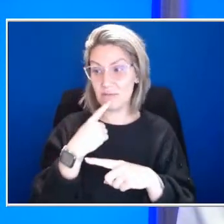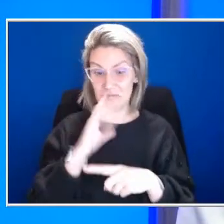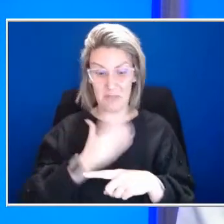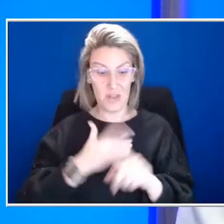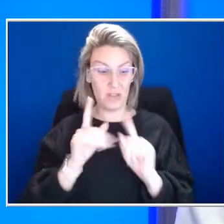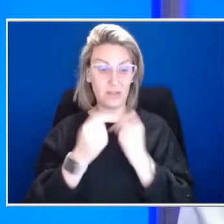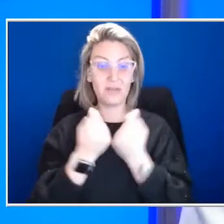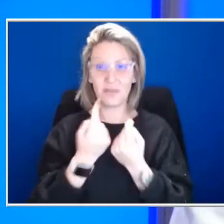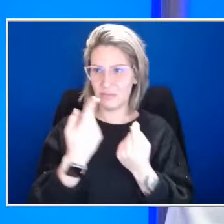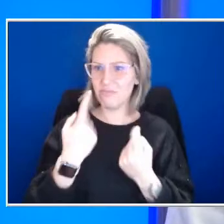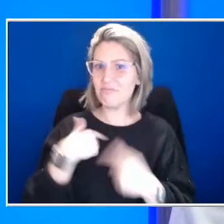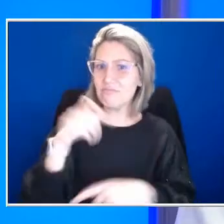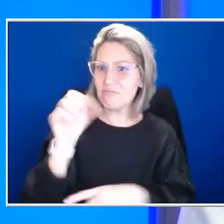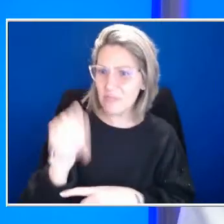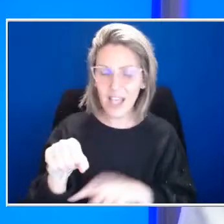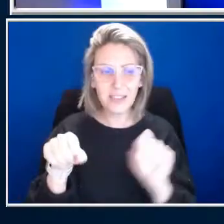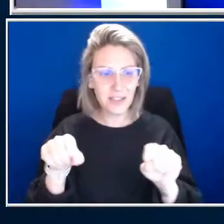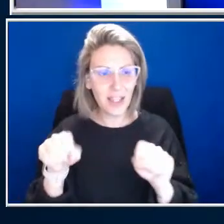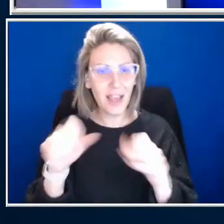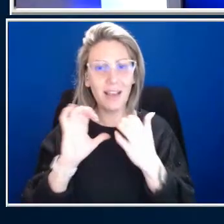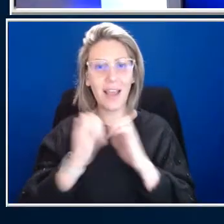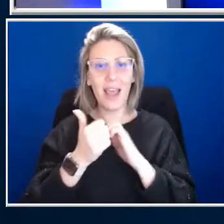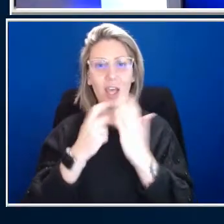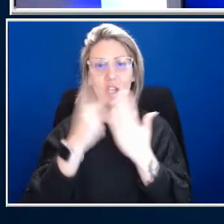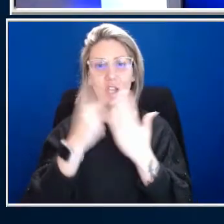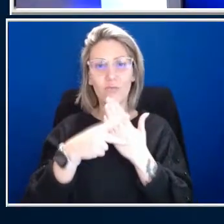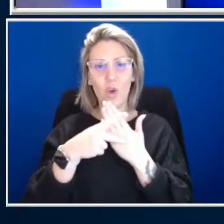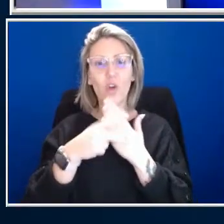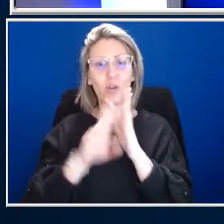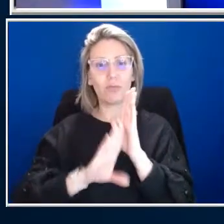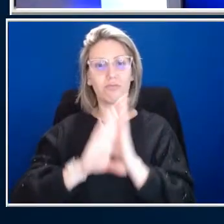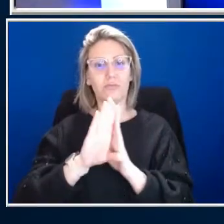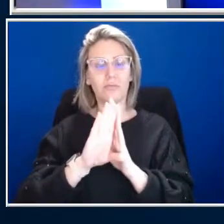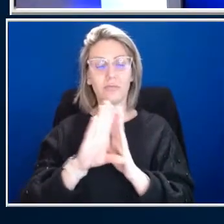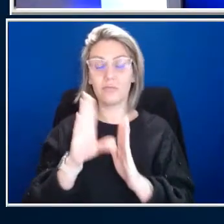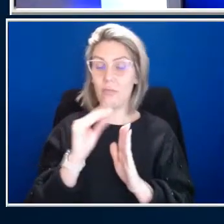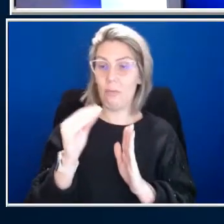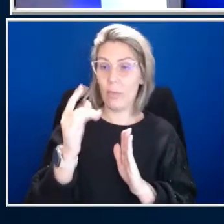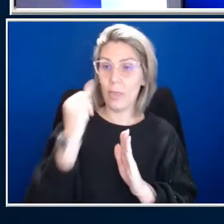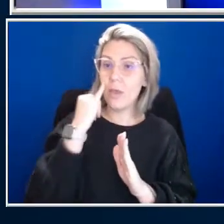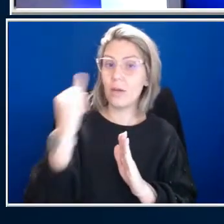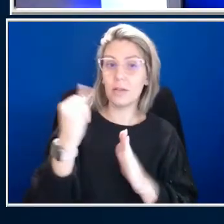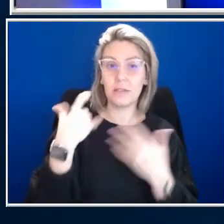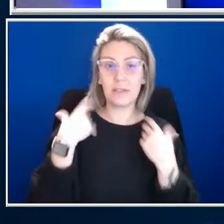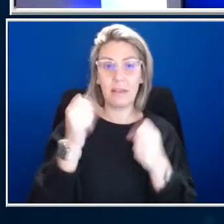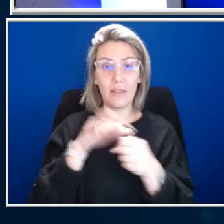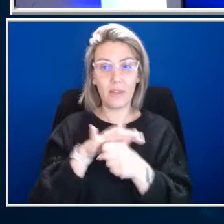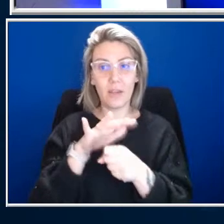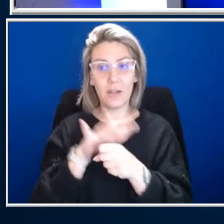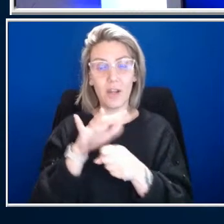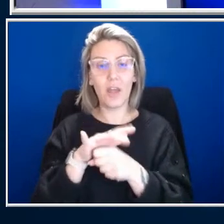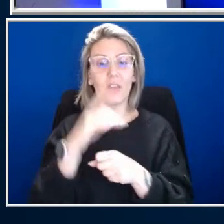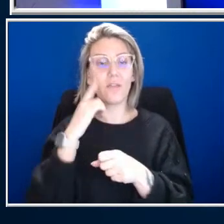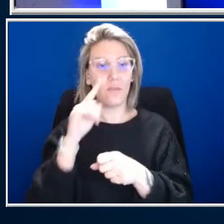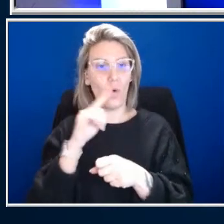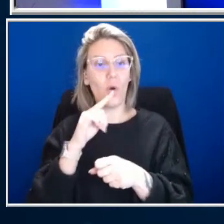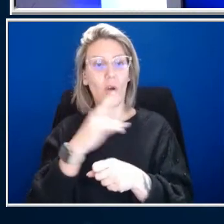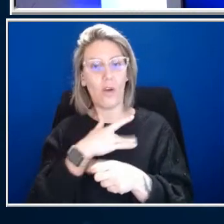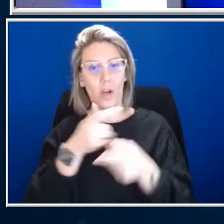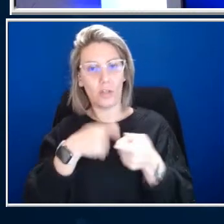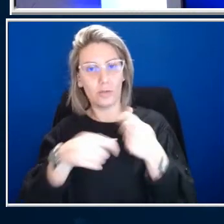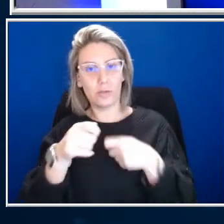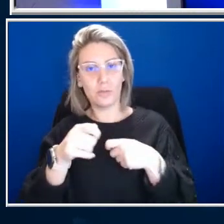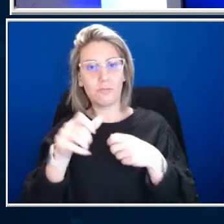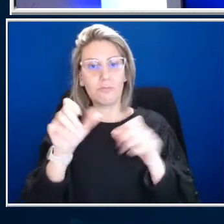because how our program has evolved. So it's, the idea is to get him healthy enough to be able to be transplanted, correct? And to make sure he can take